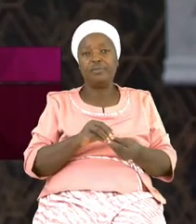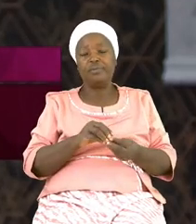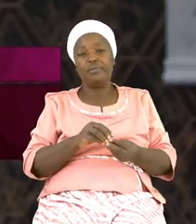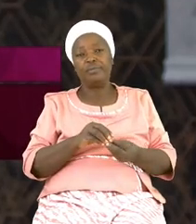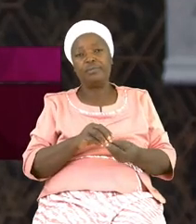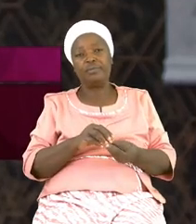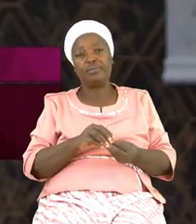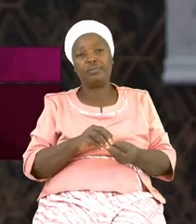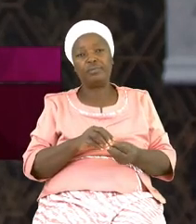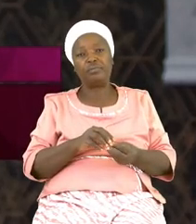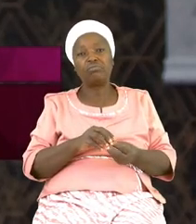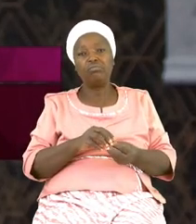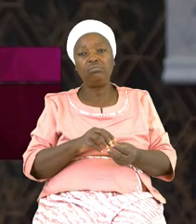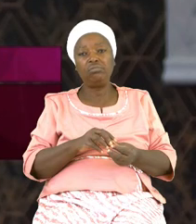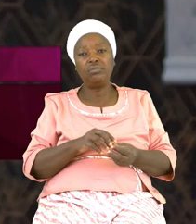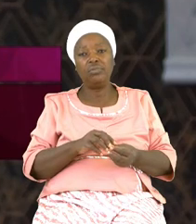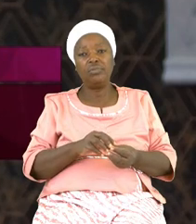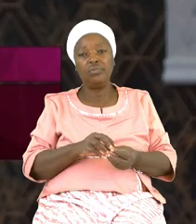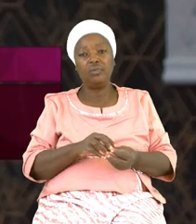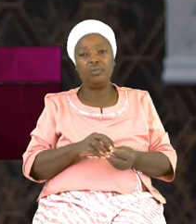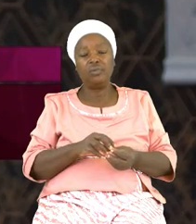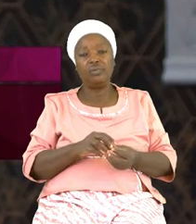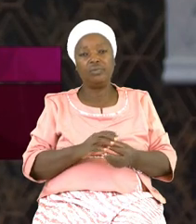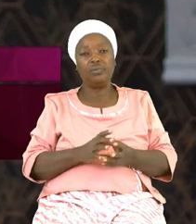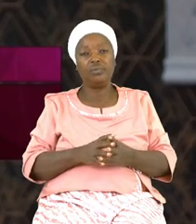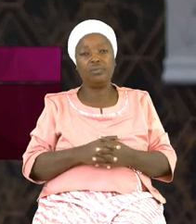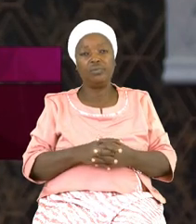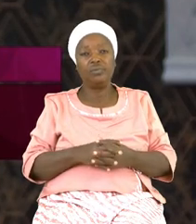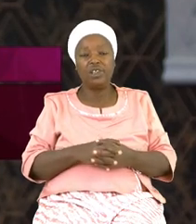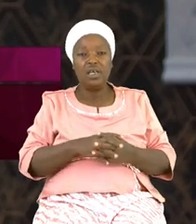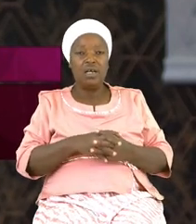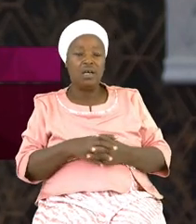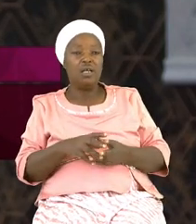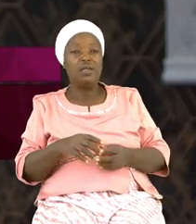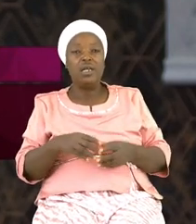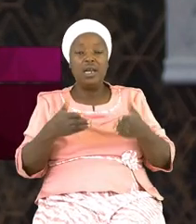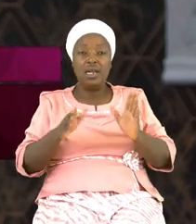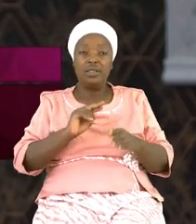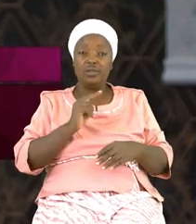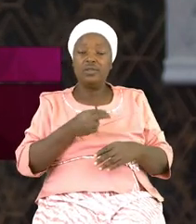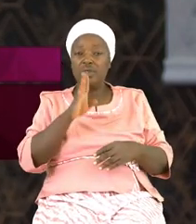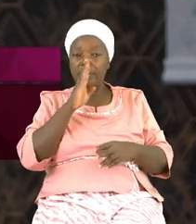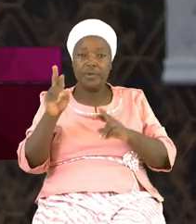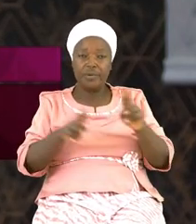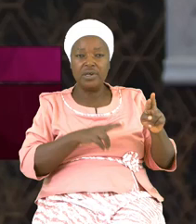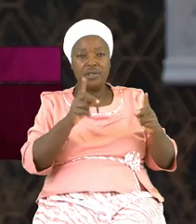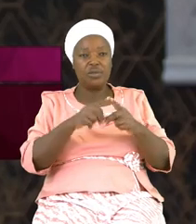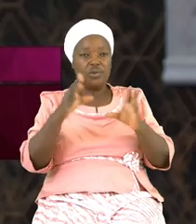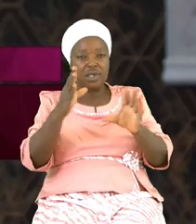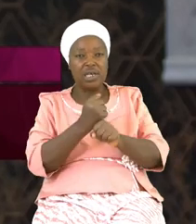The rest of us, get ready to catch your miracle.